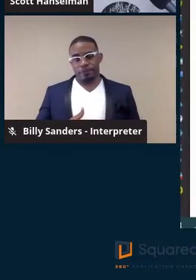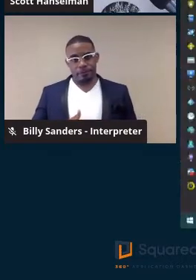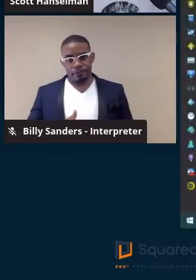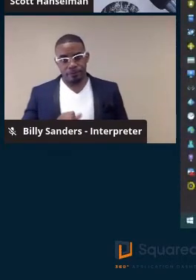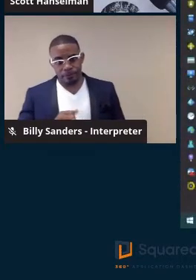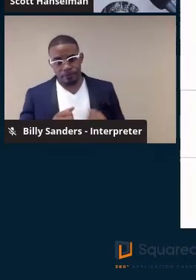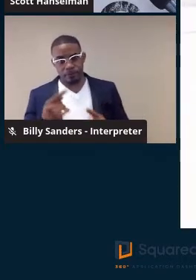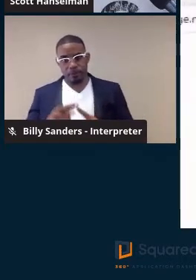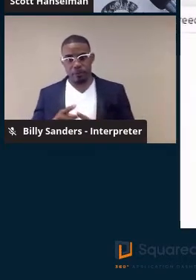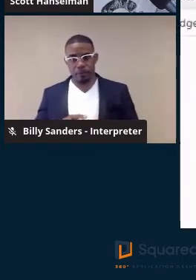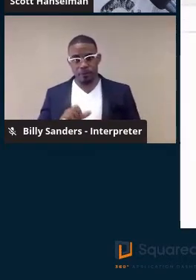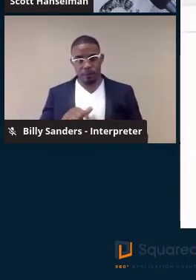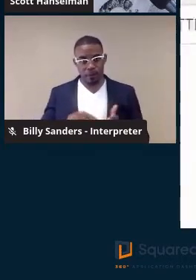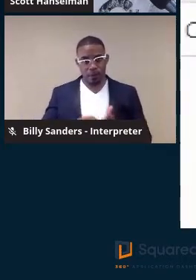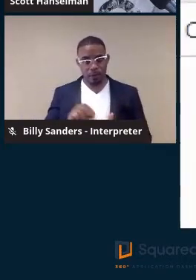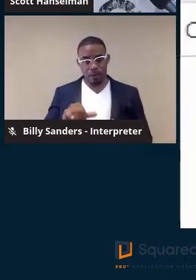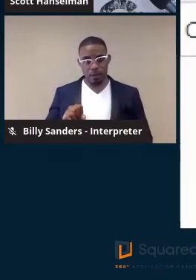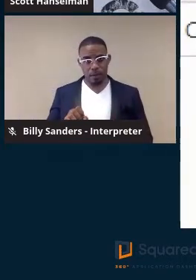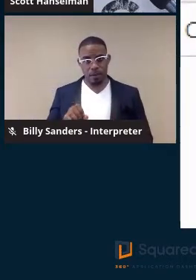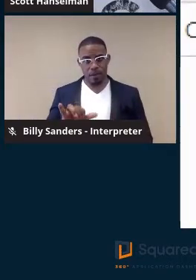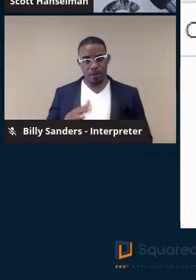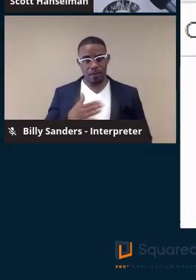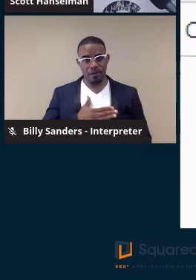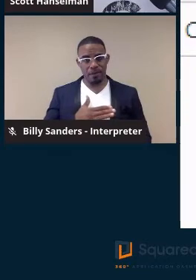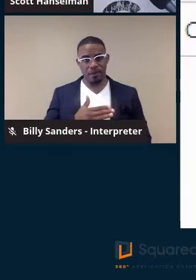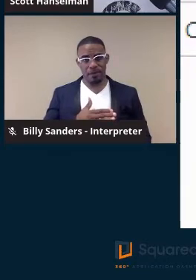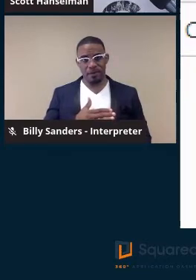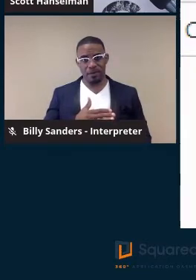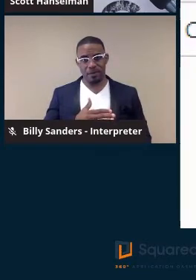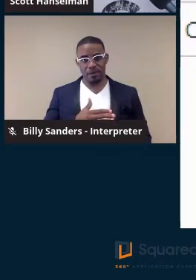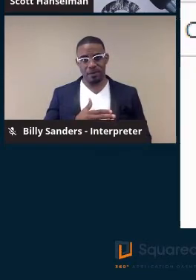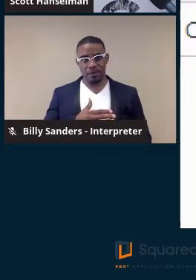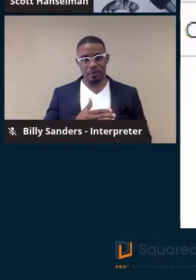And in this case, there's my custom